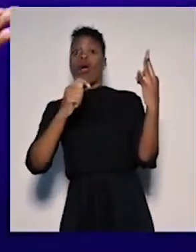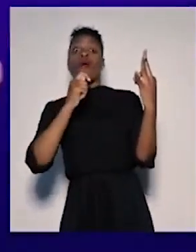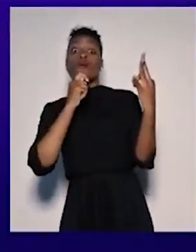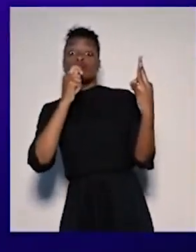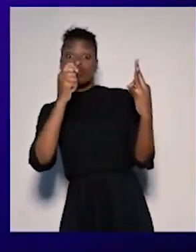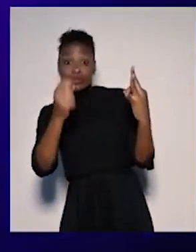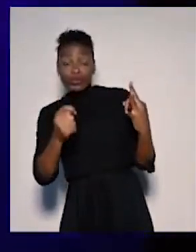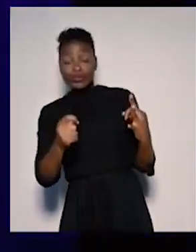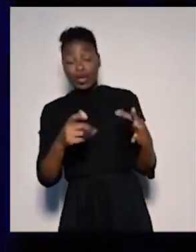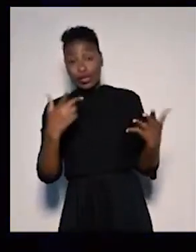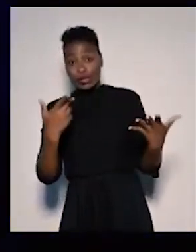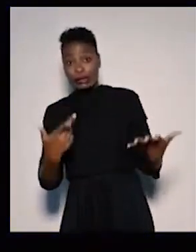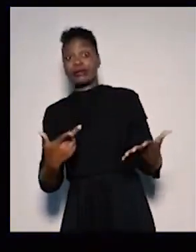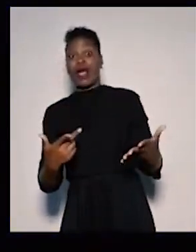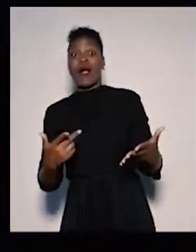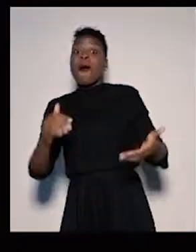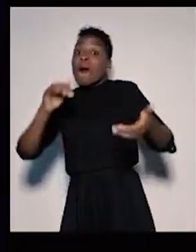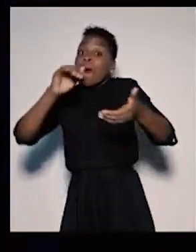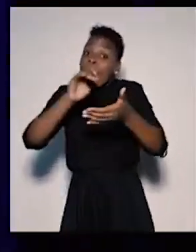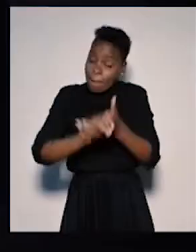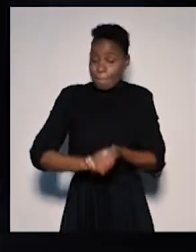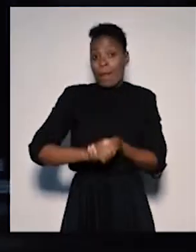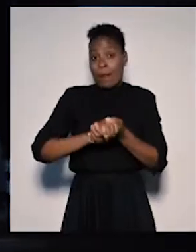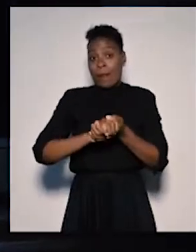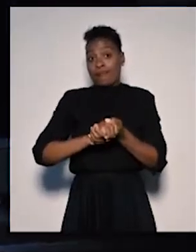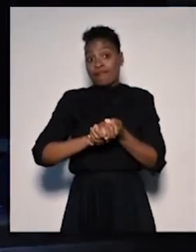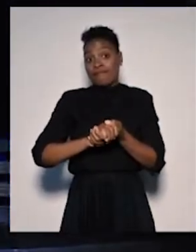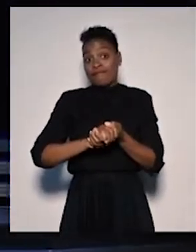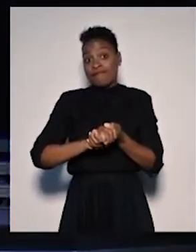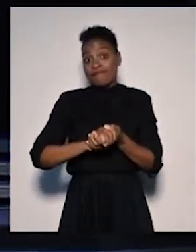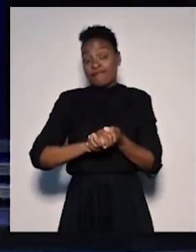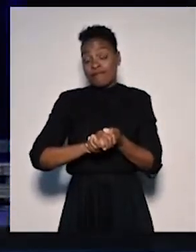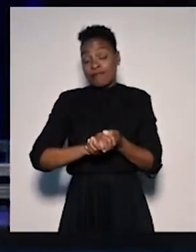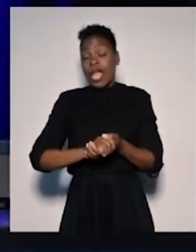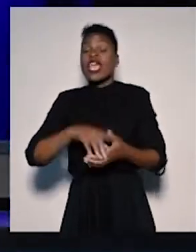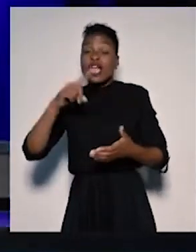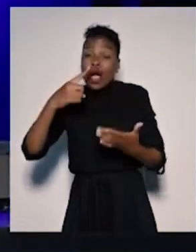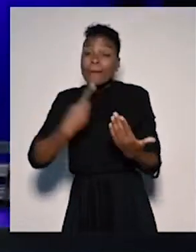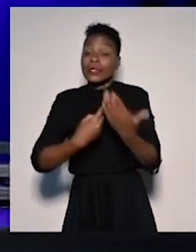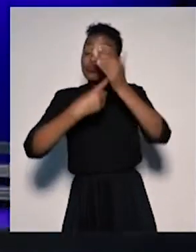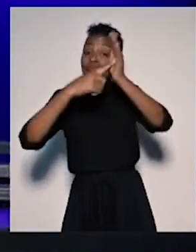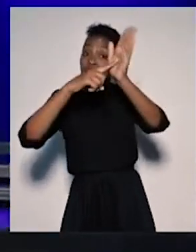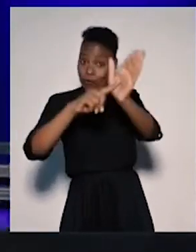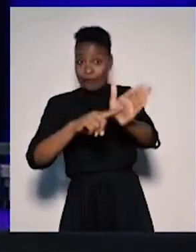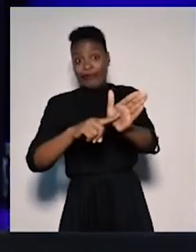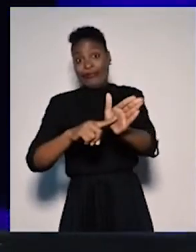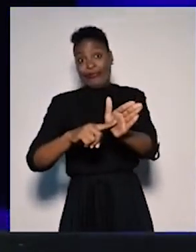a conjunction. He says that you may prove what is